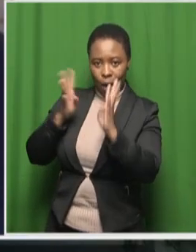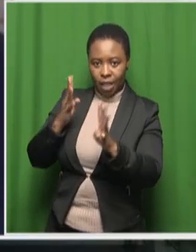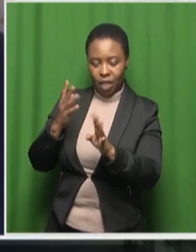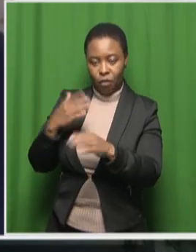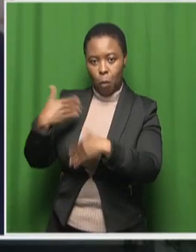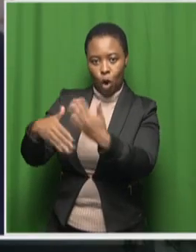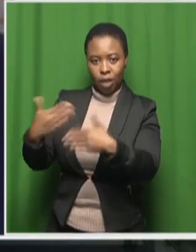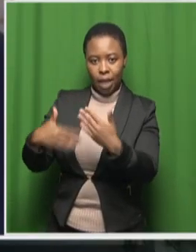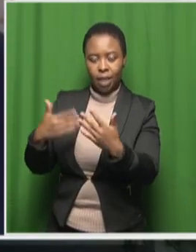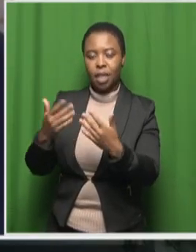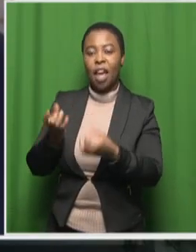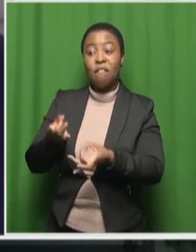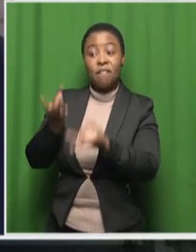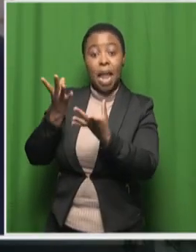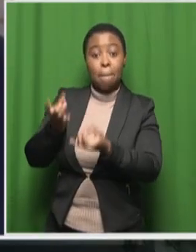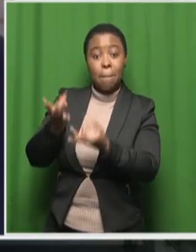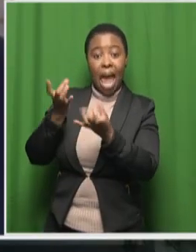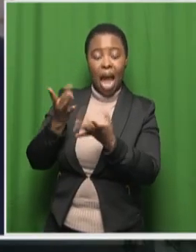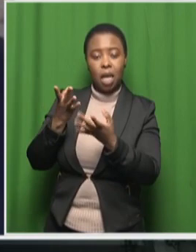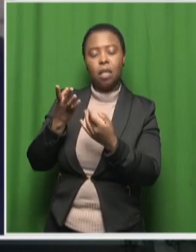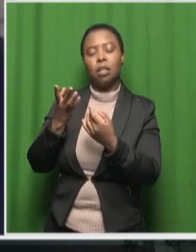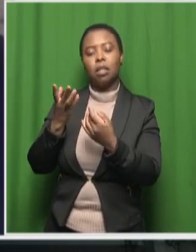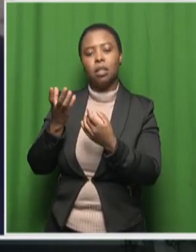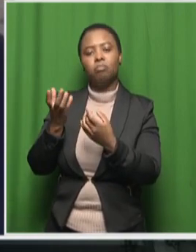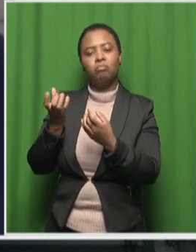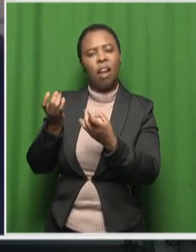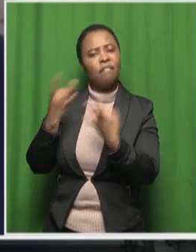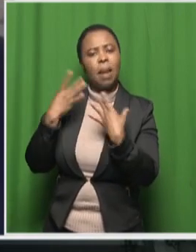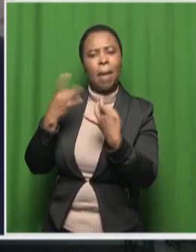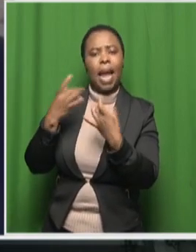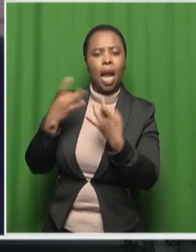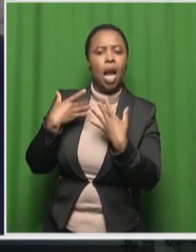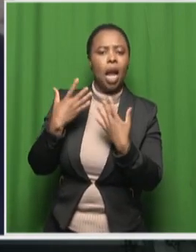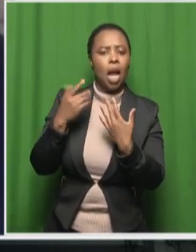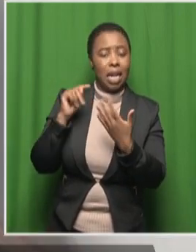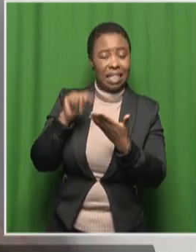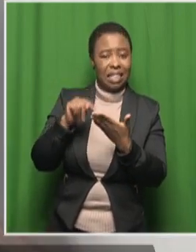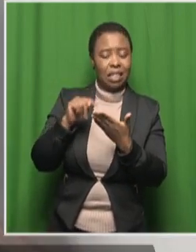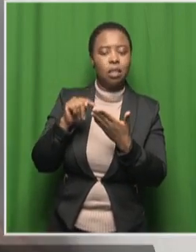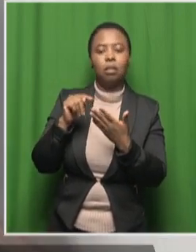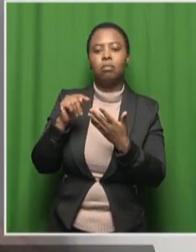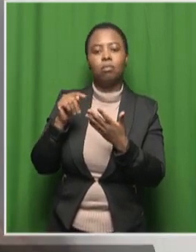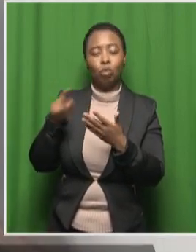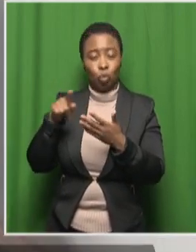was that feedback like for you? Do you thrive off of it? Talk us through that process as well.